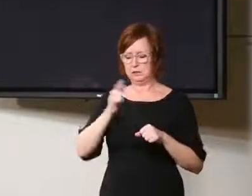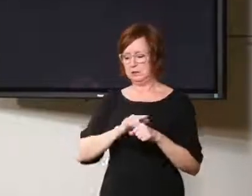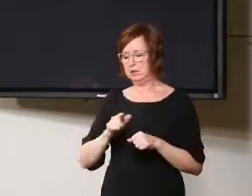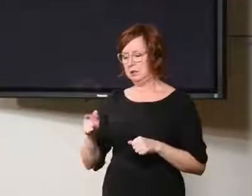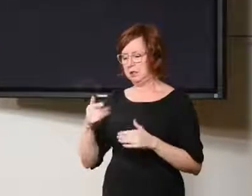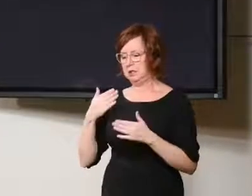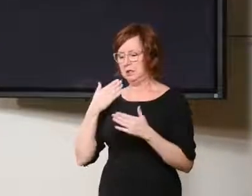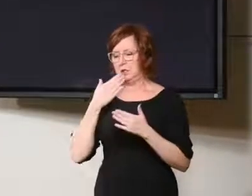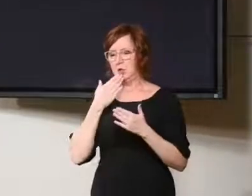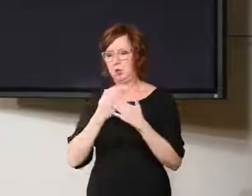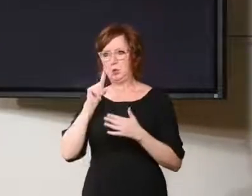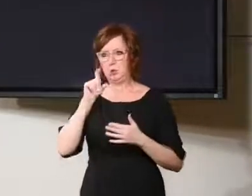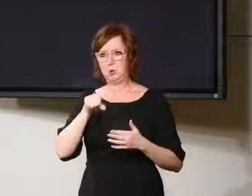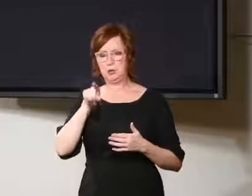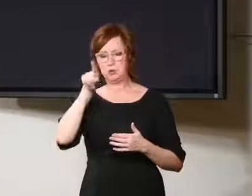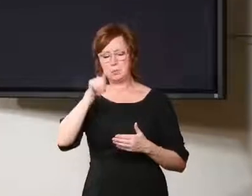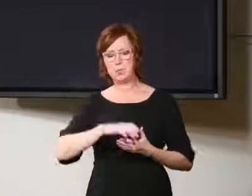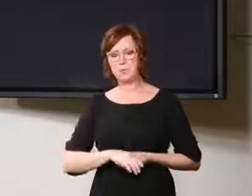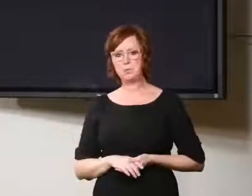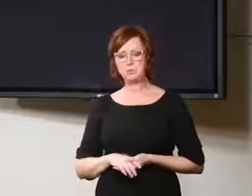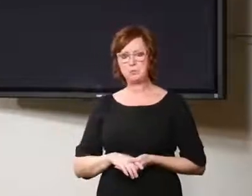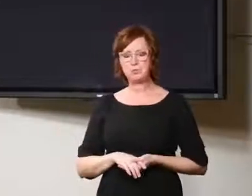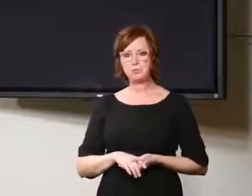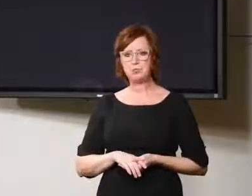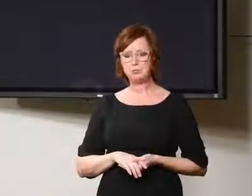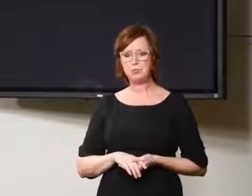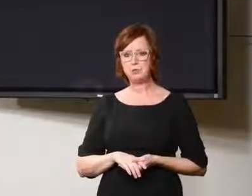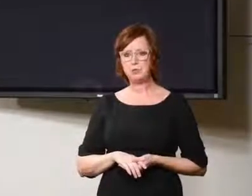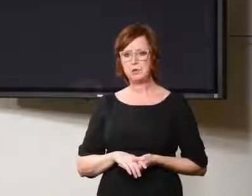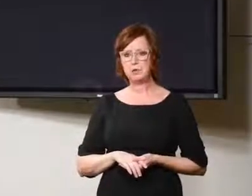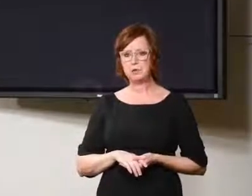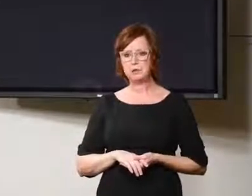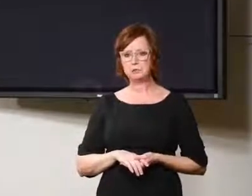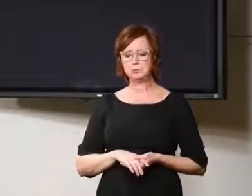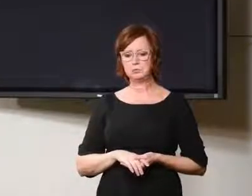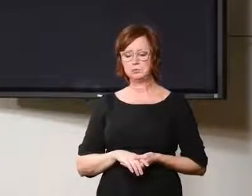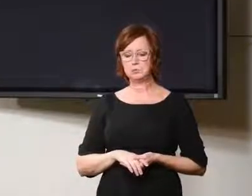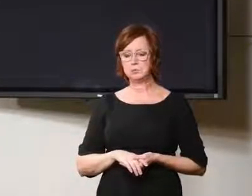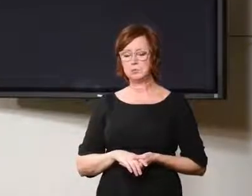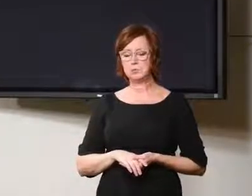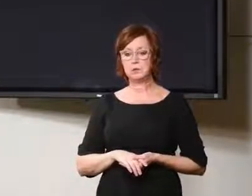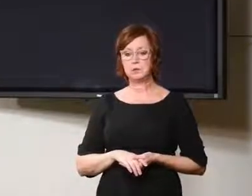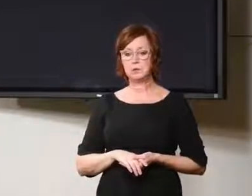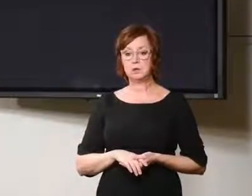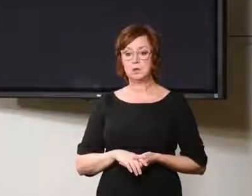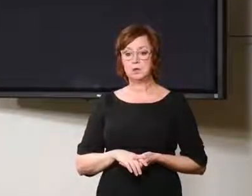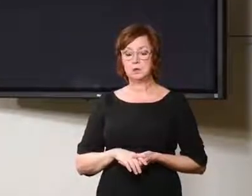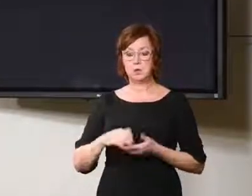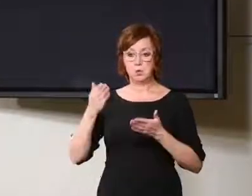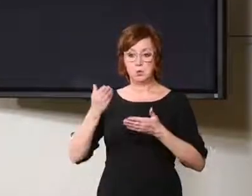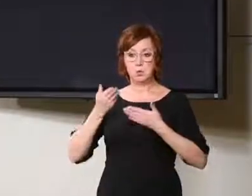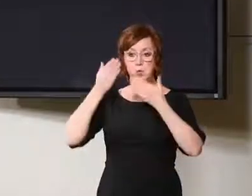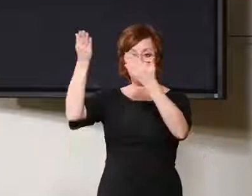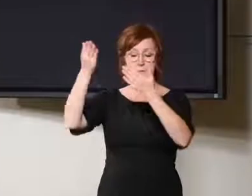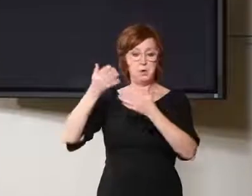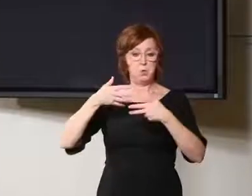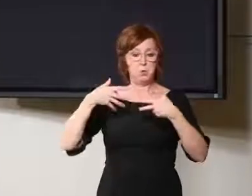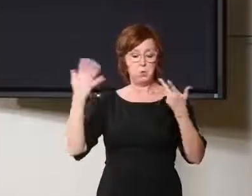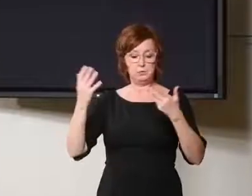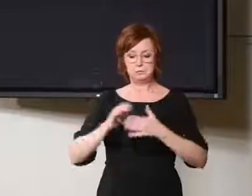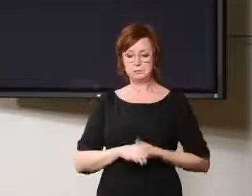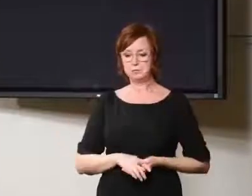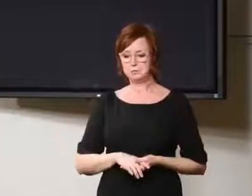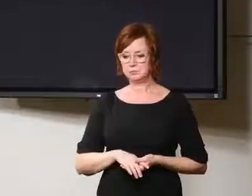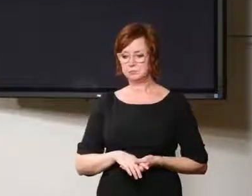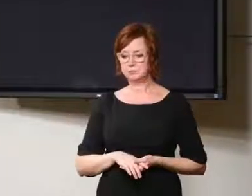excellent question. And so what my recommendation is that if you have obviously a situation